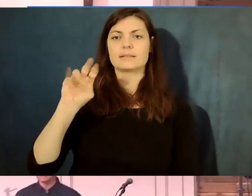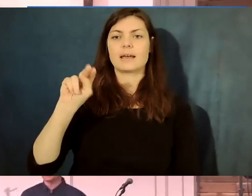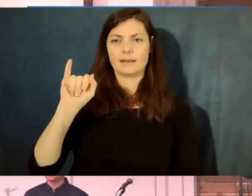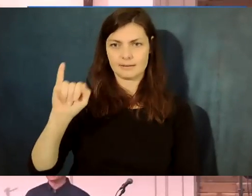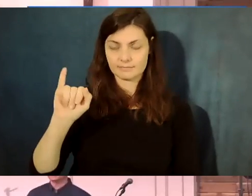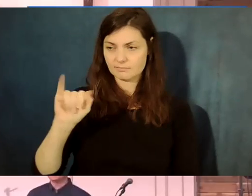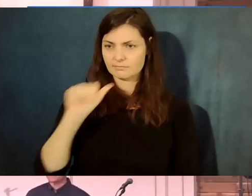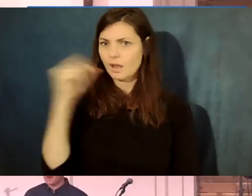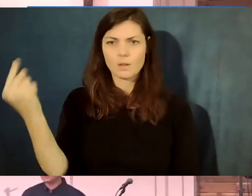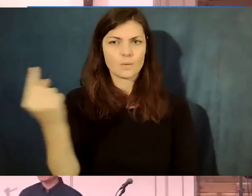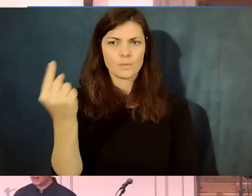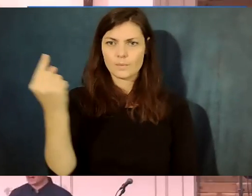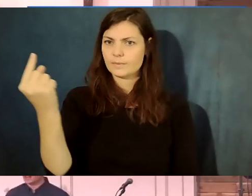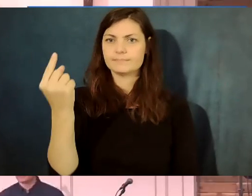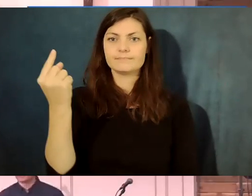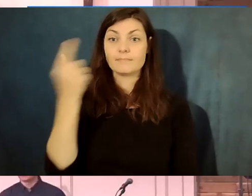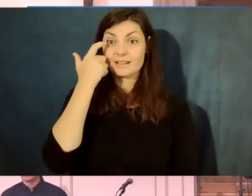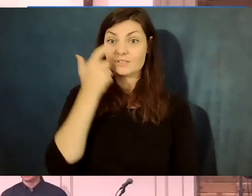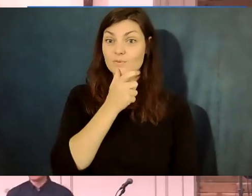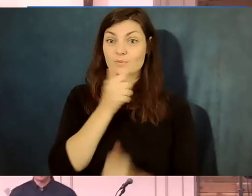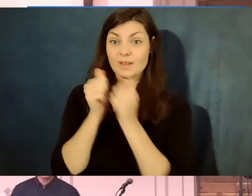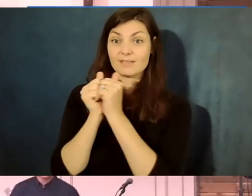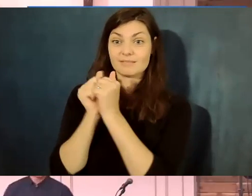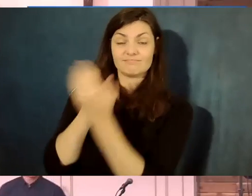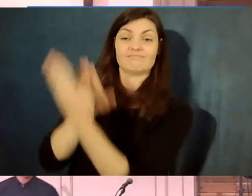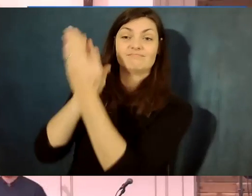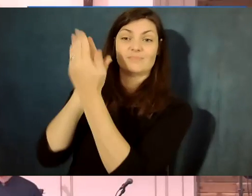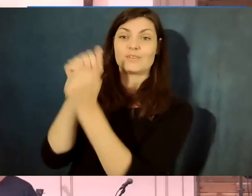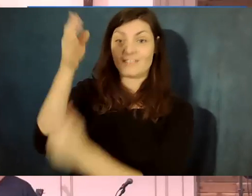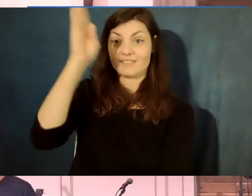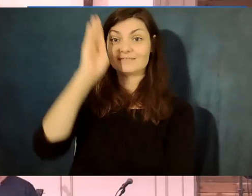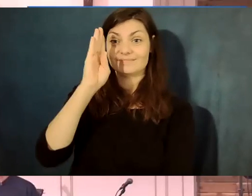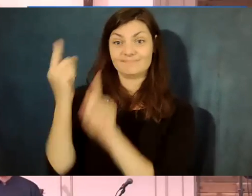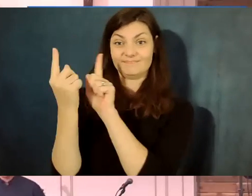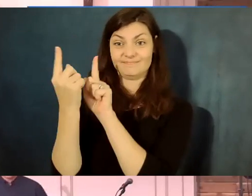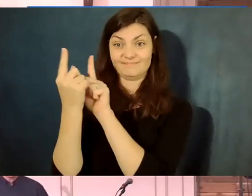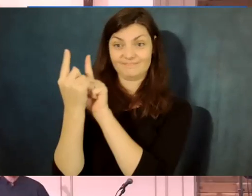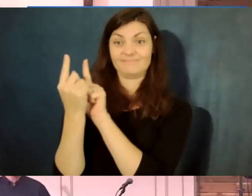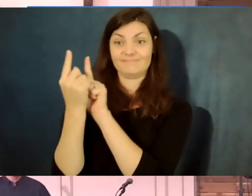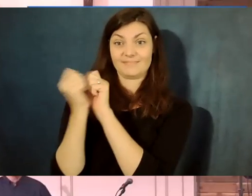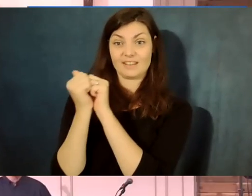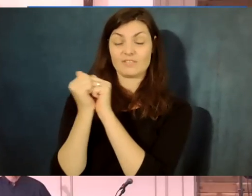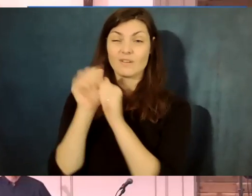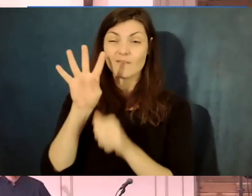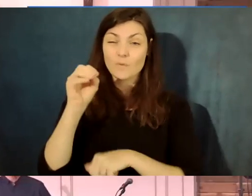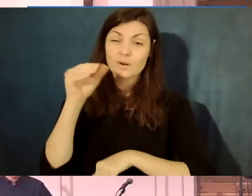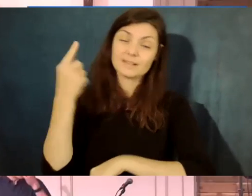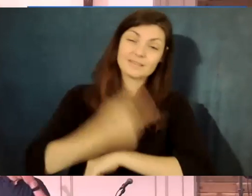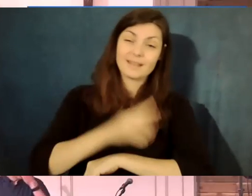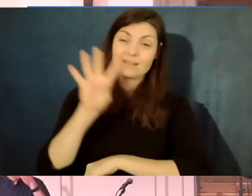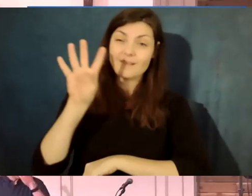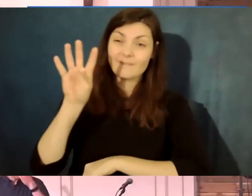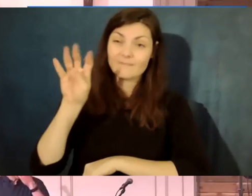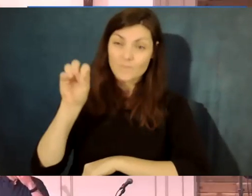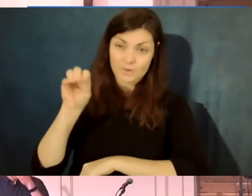he's encountering God. How long was he up there? 40 days and 40 nights. 40 is huge